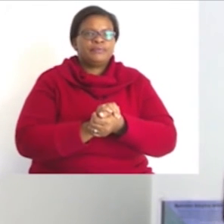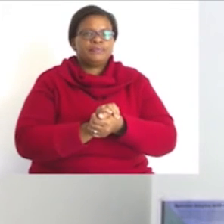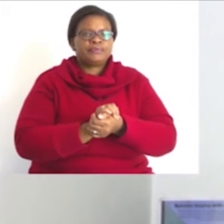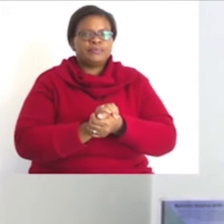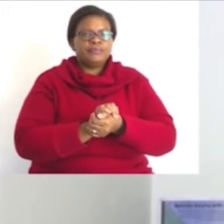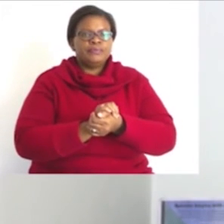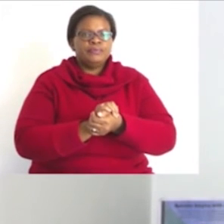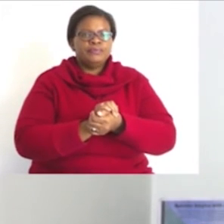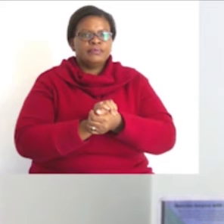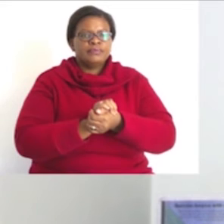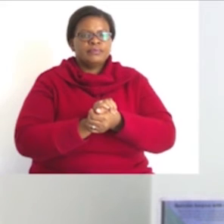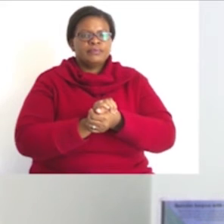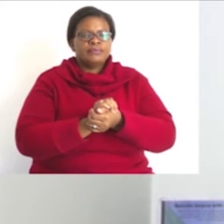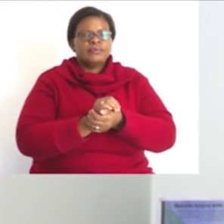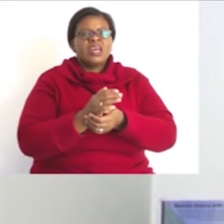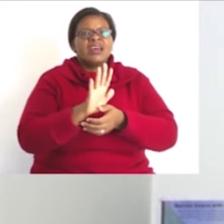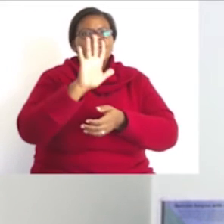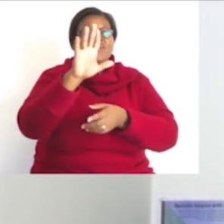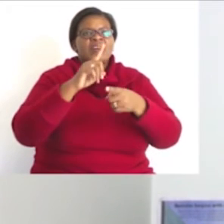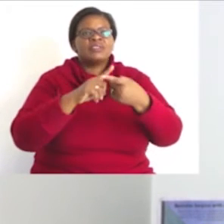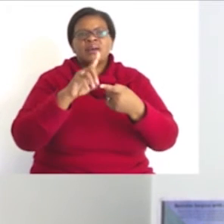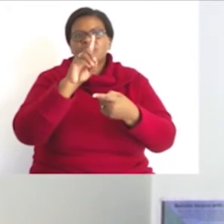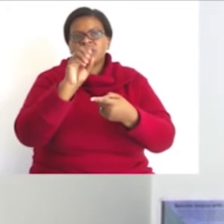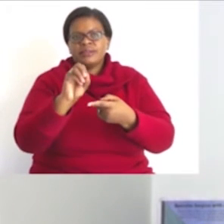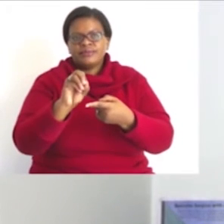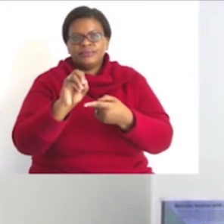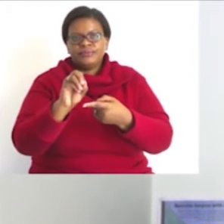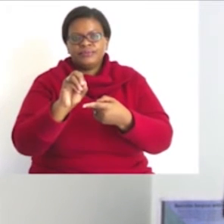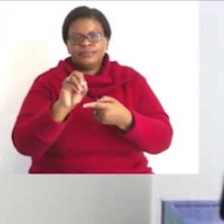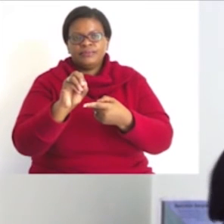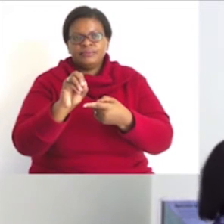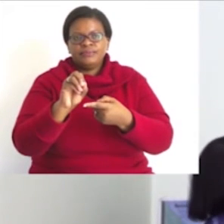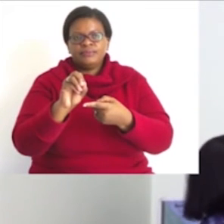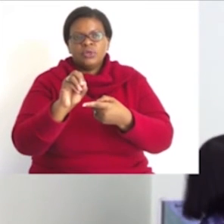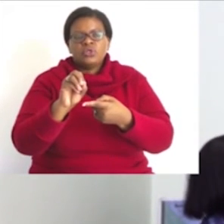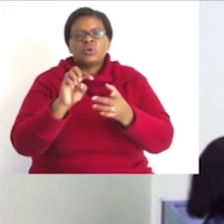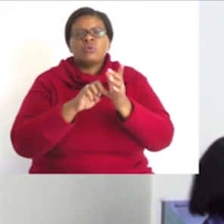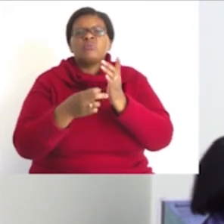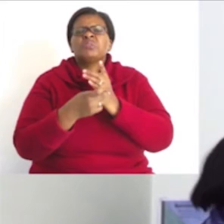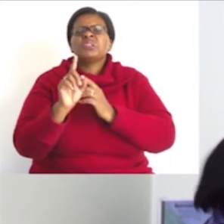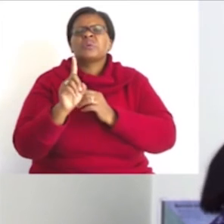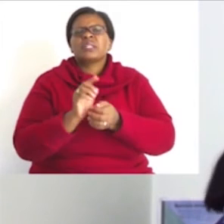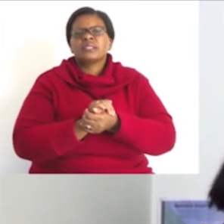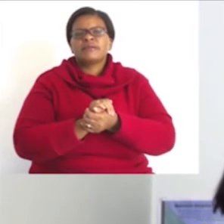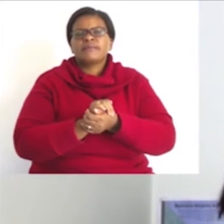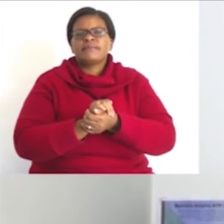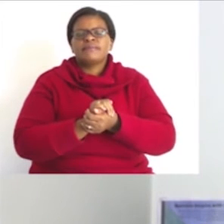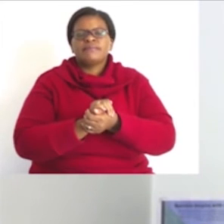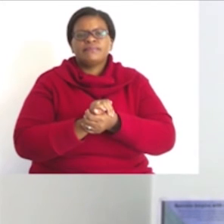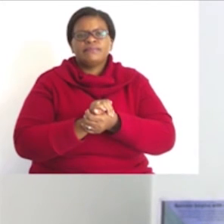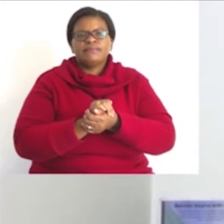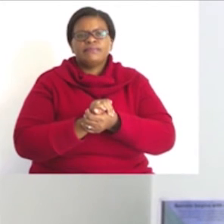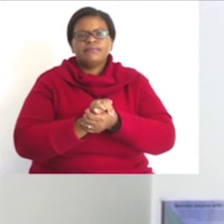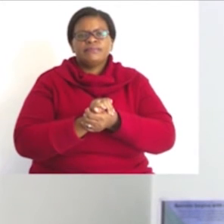we have 5 times 10. What is our answer? 5 times 10